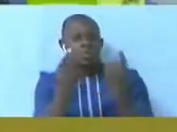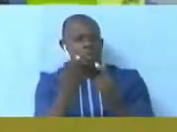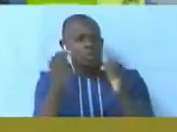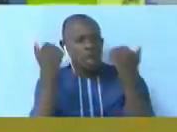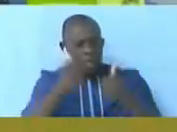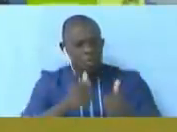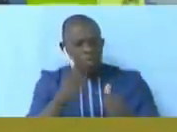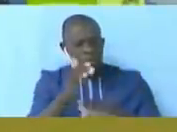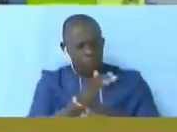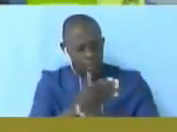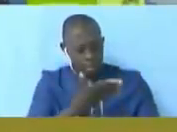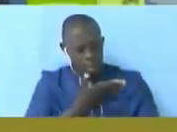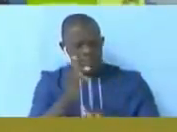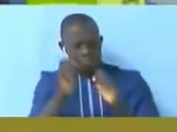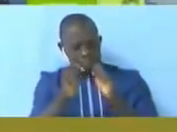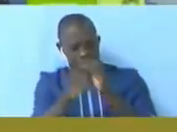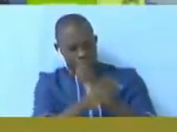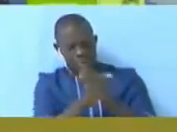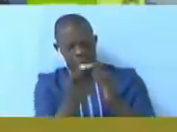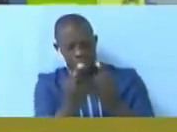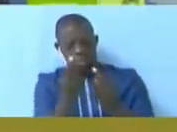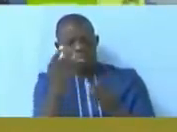confirm that.